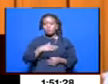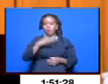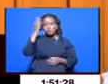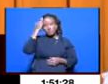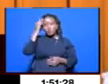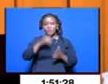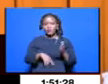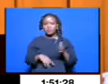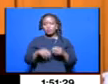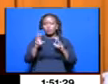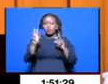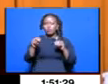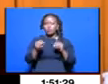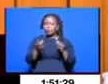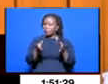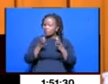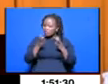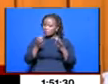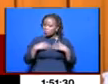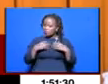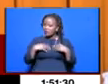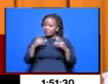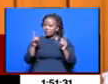or rehash the same.